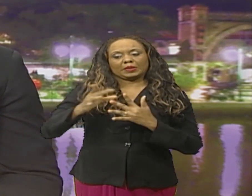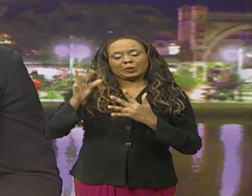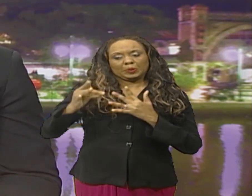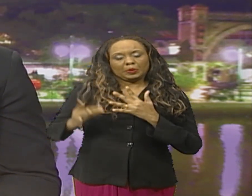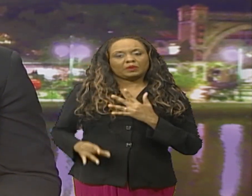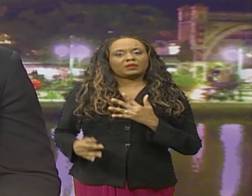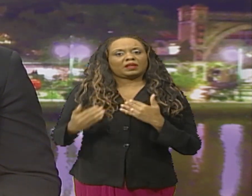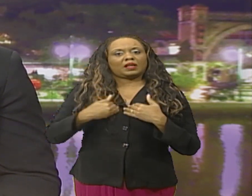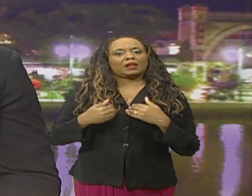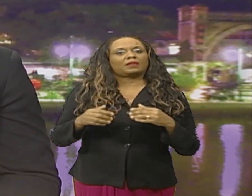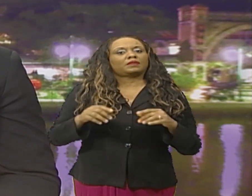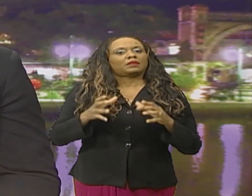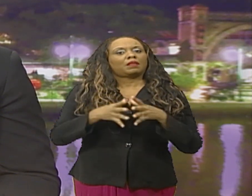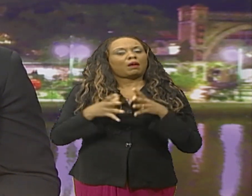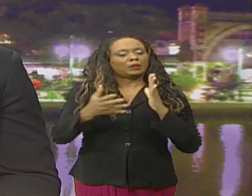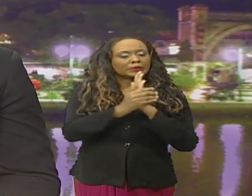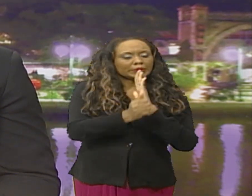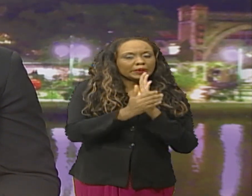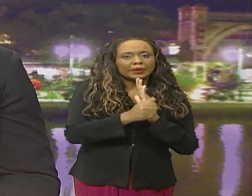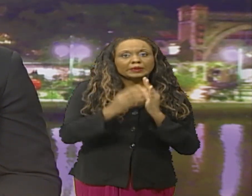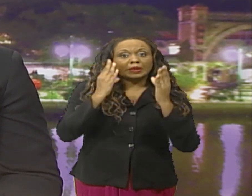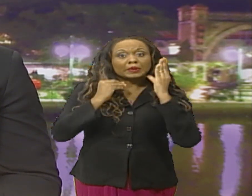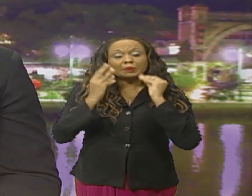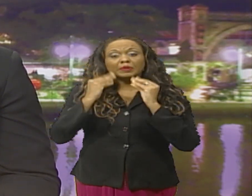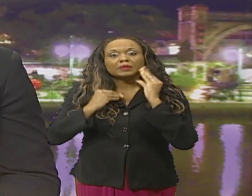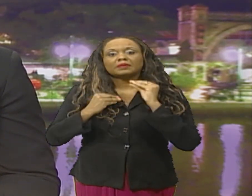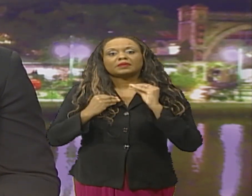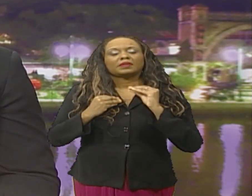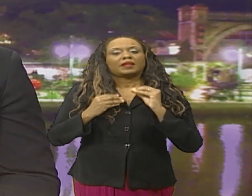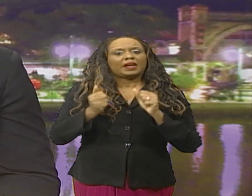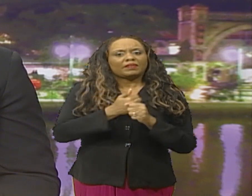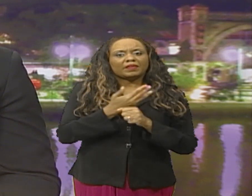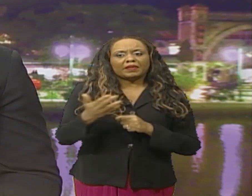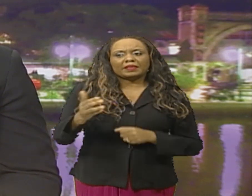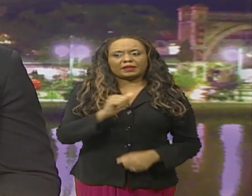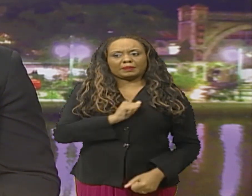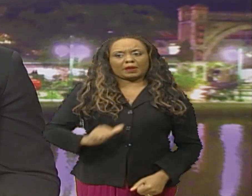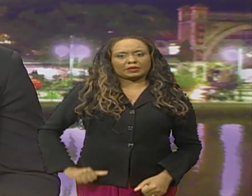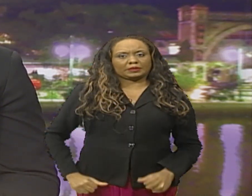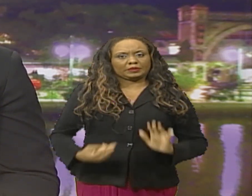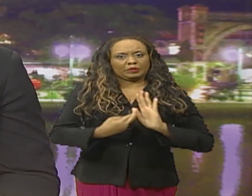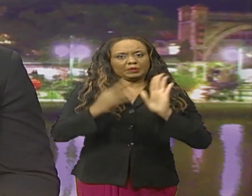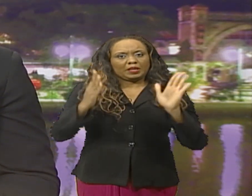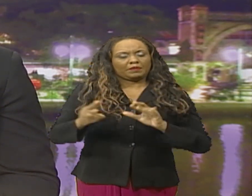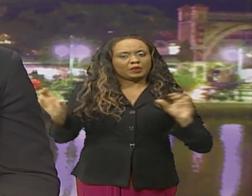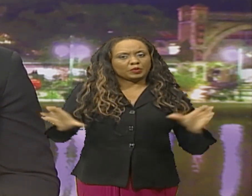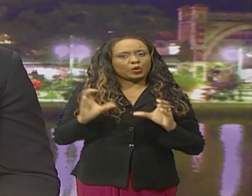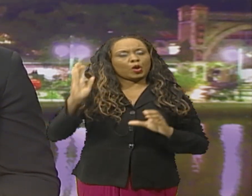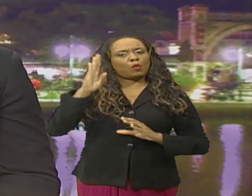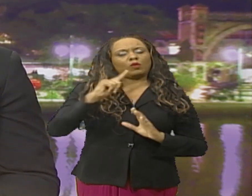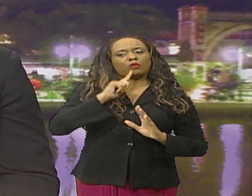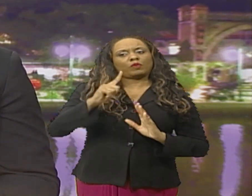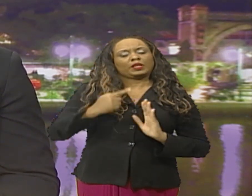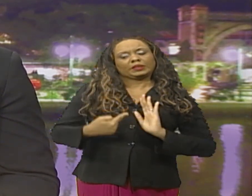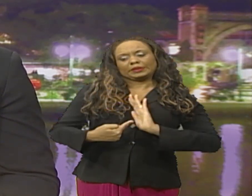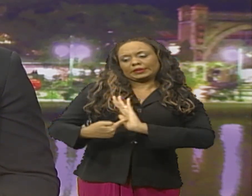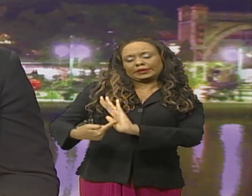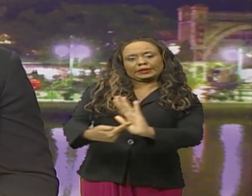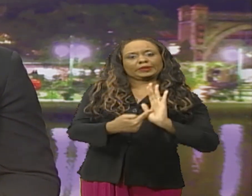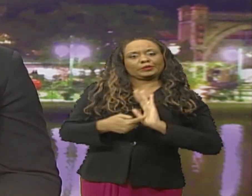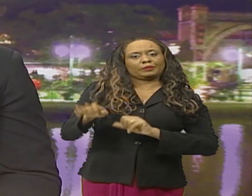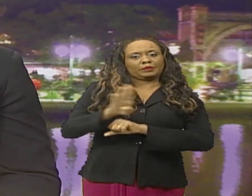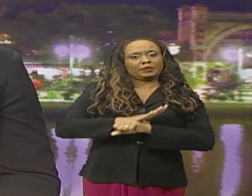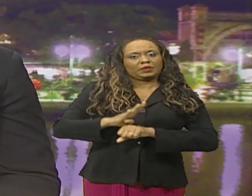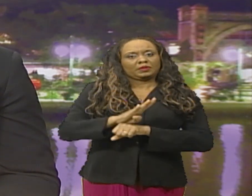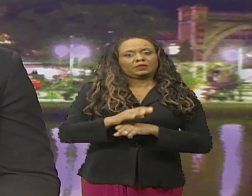experiences, before reminding them that everything they do will reflect on Barbados. He also revealed that while most of the overseas-based